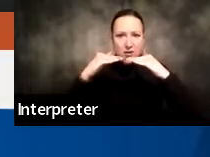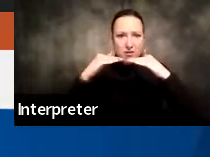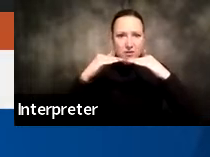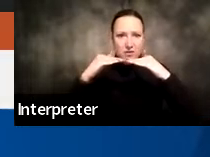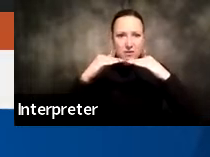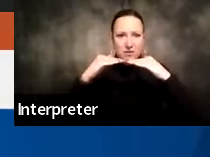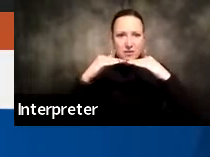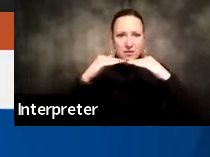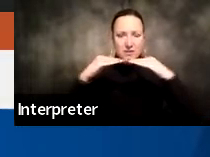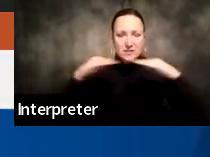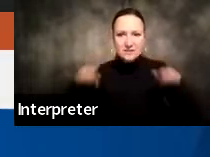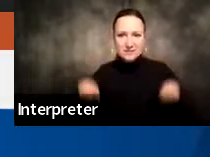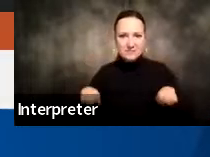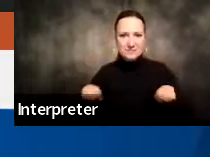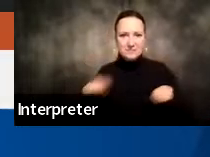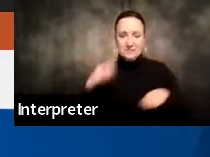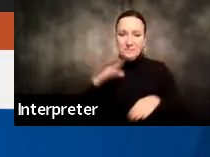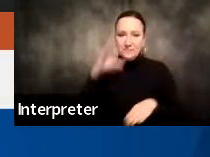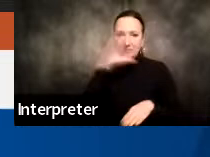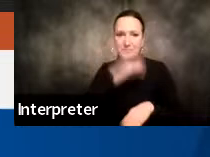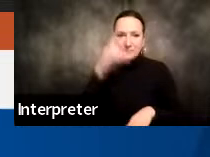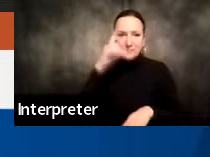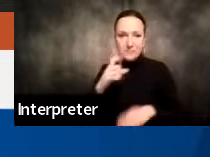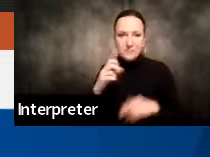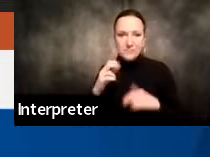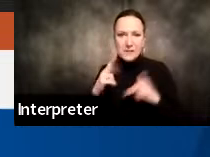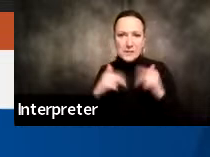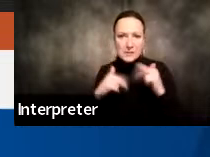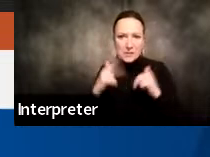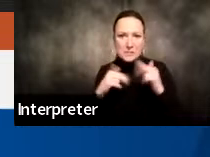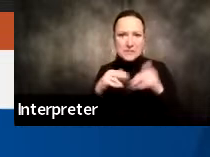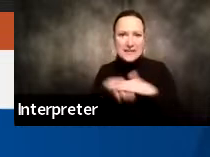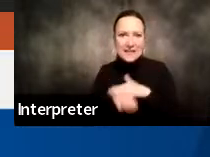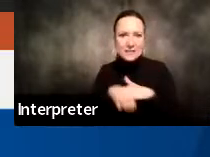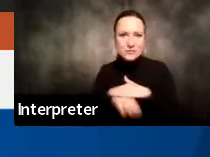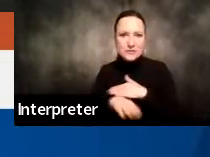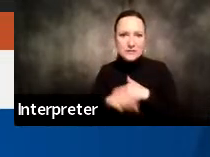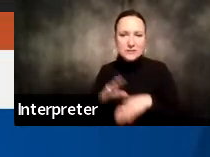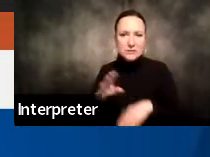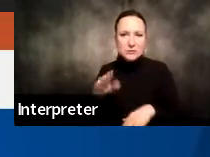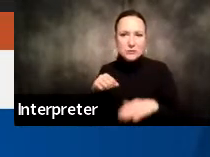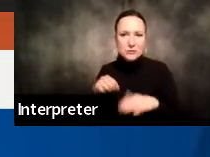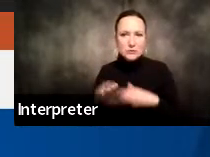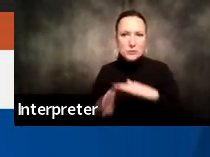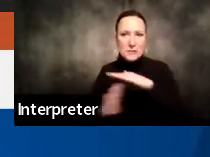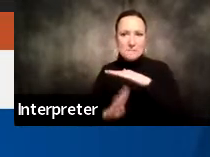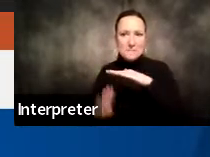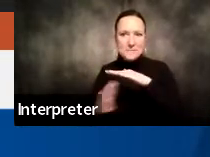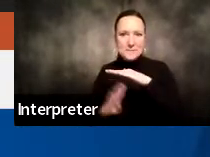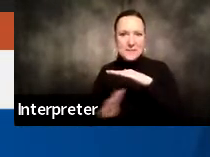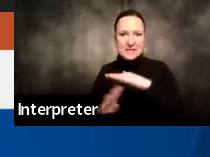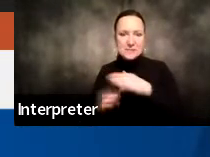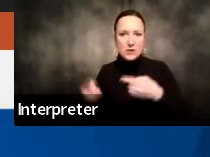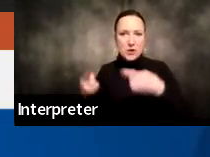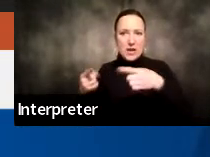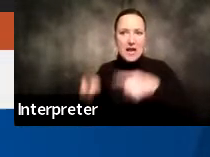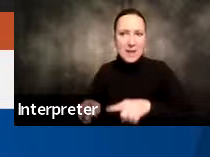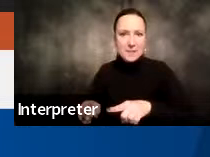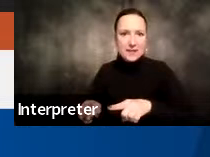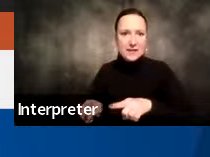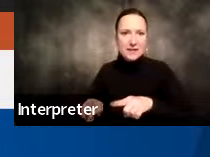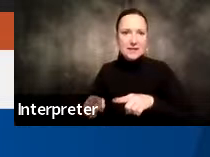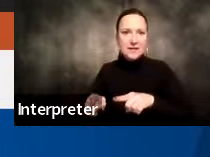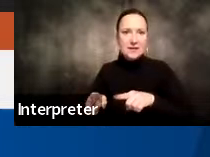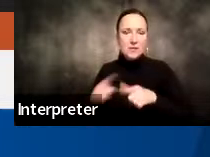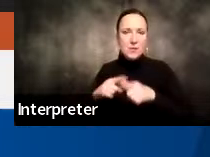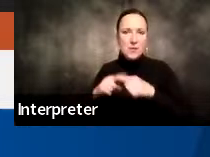build, or that the construction for the entryway to the basement could take place without, bumping your head